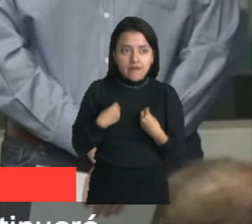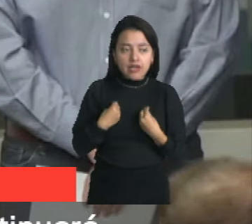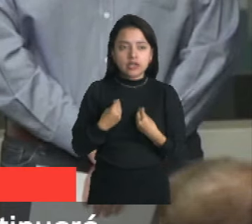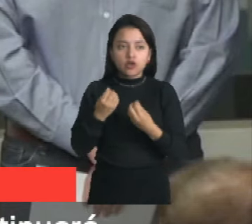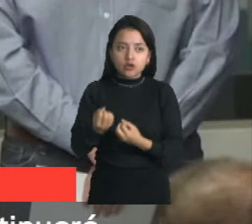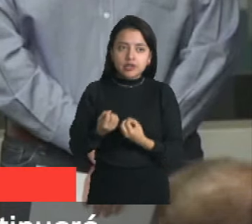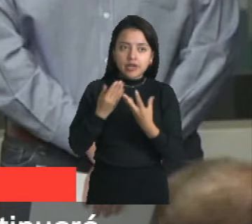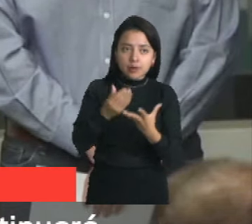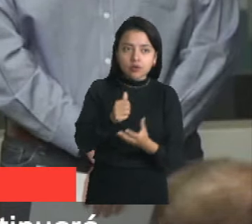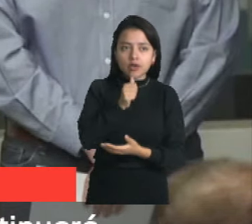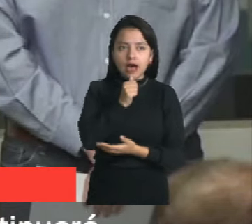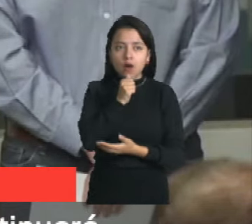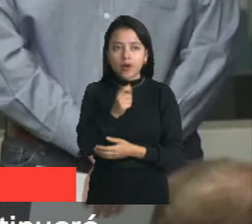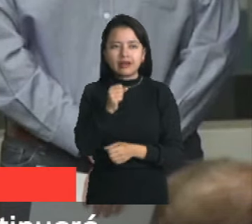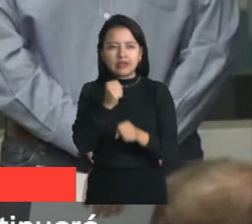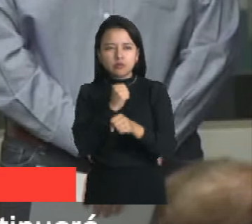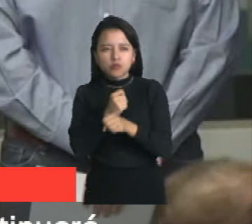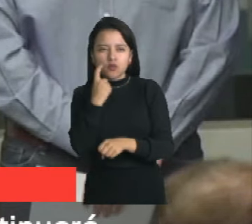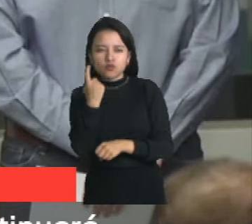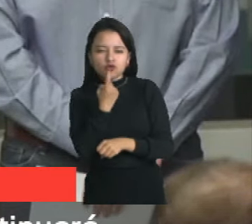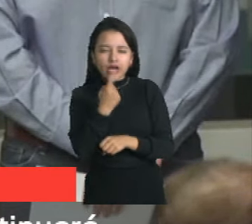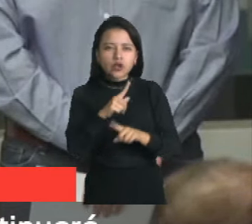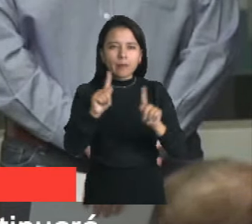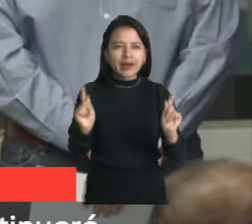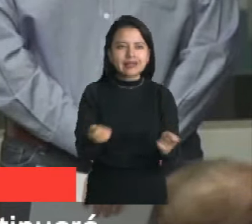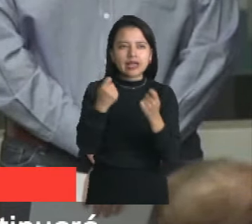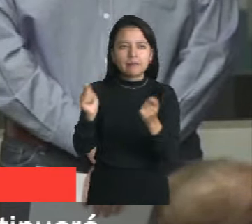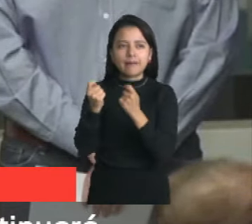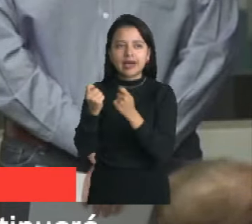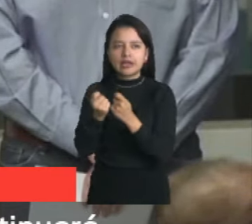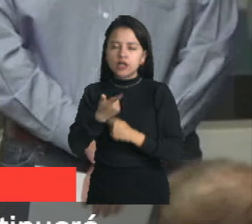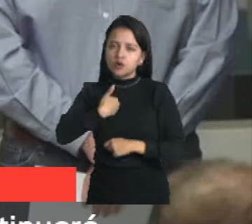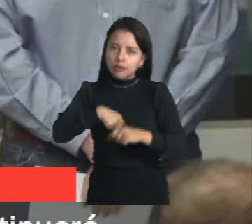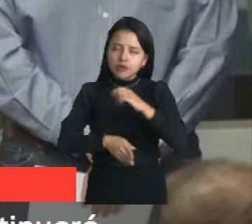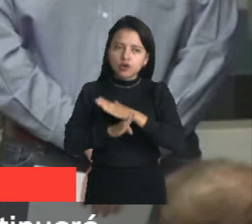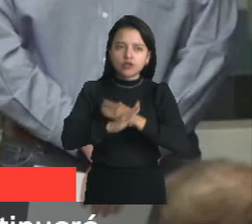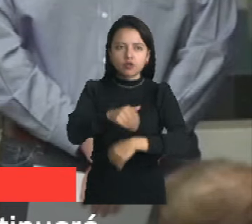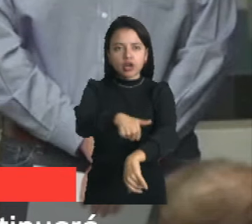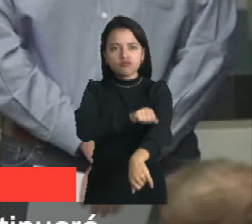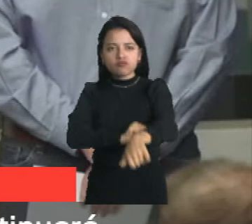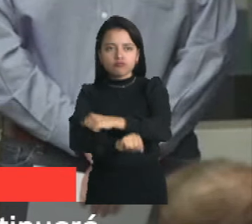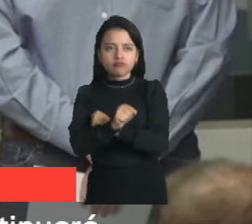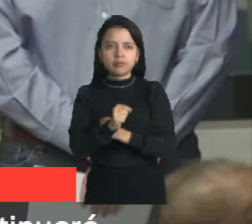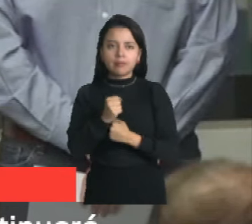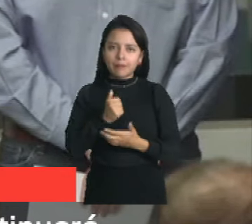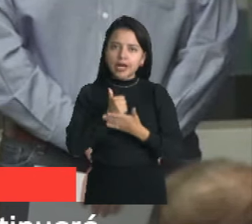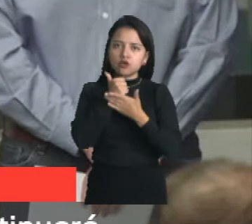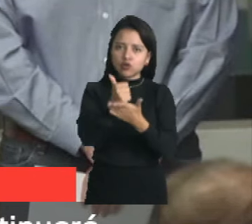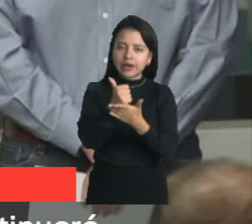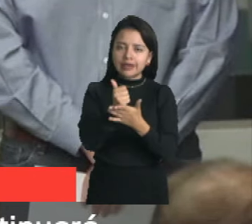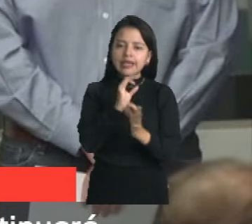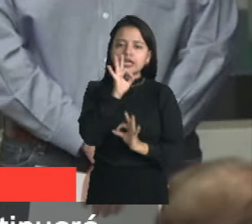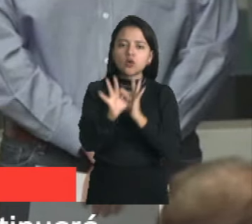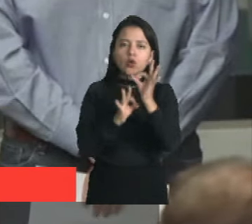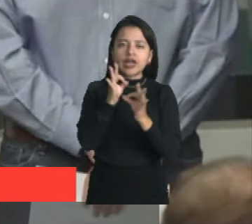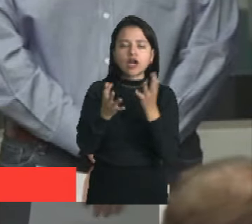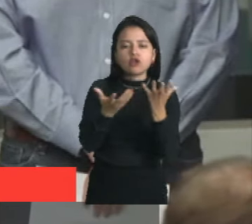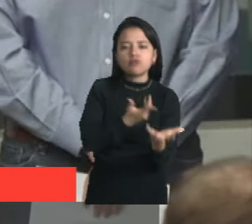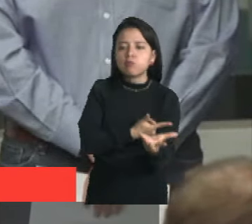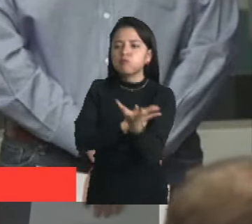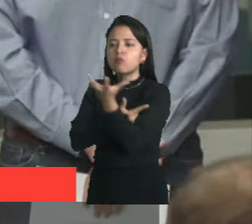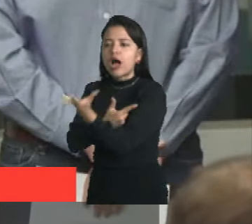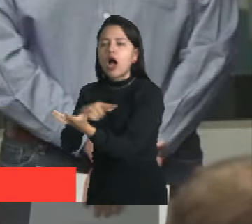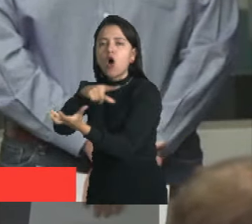water there, working on search and rescue. That will continue. That's going to continue across the state today to make sure